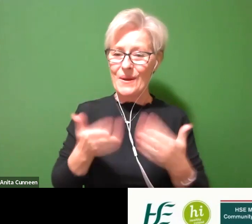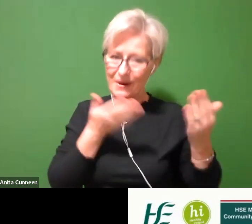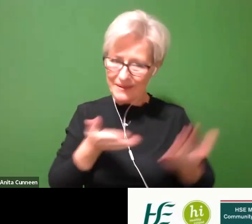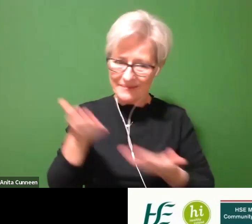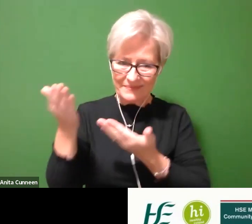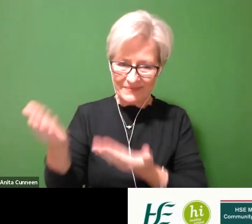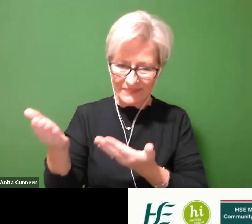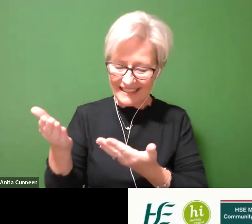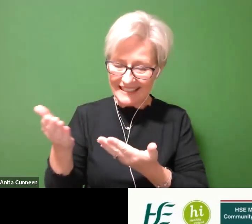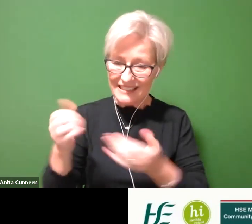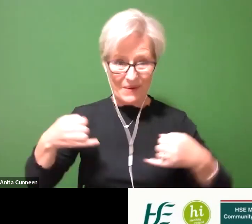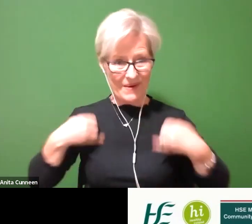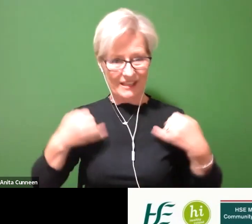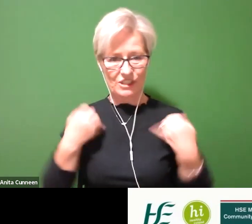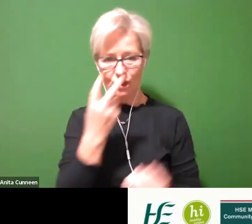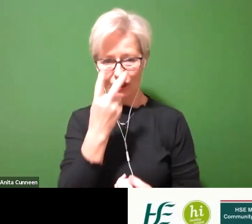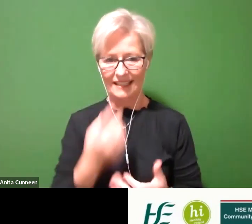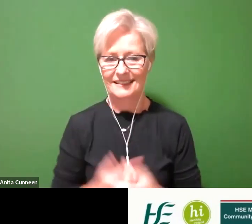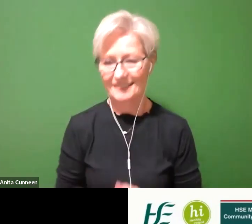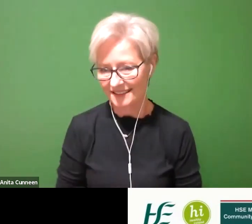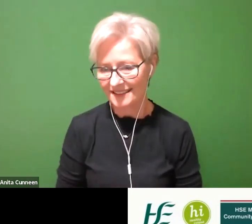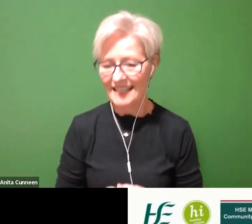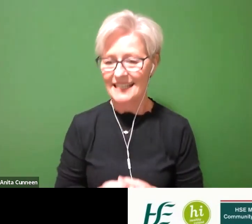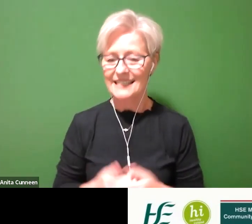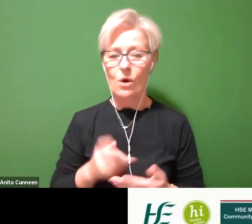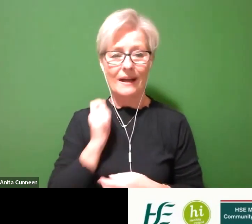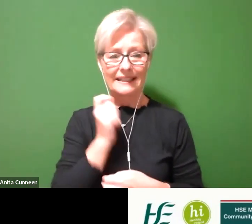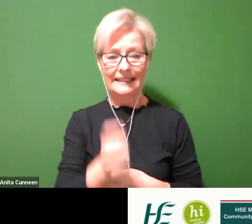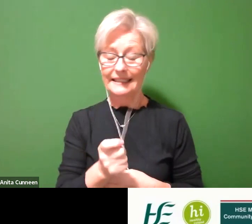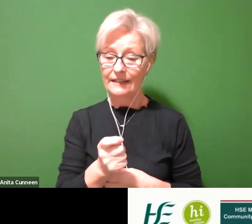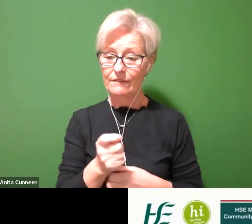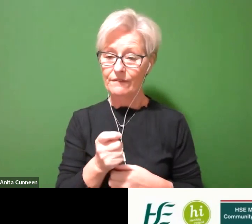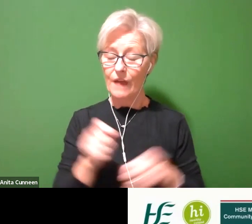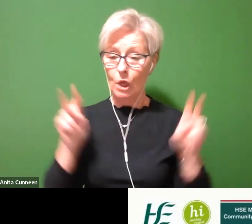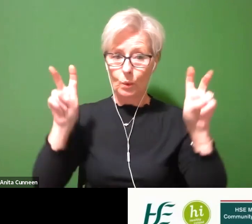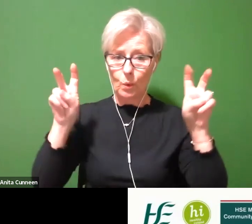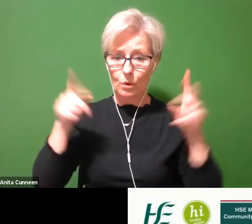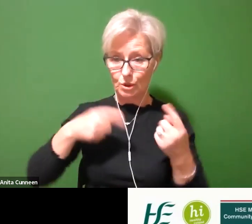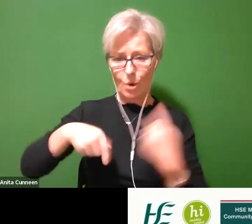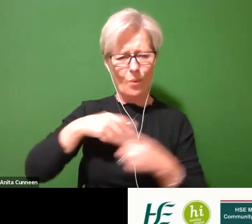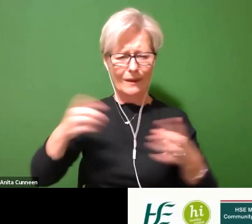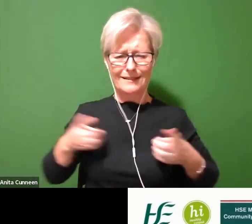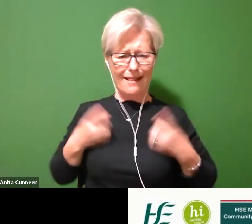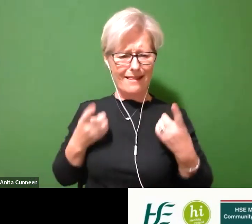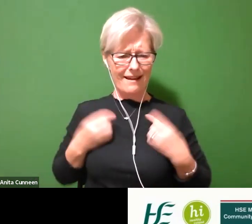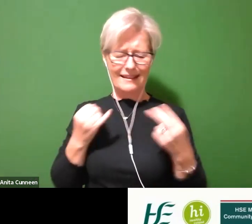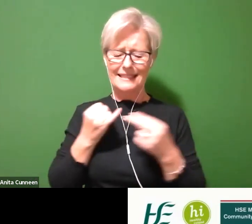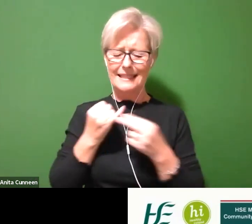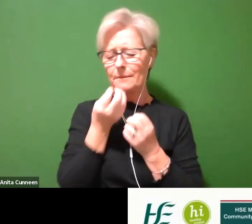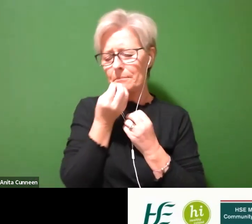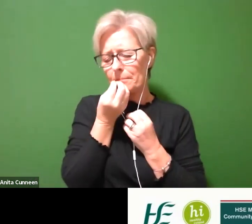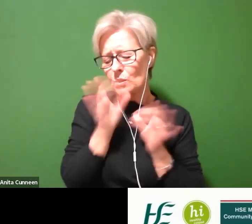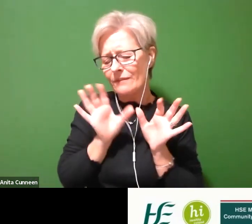going to leave you with a final quote from Maya Angelou. We delight in the beauty of a